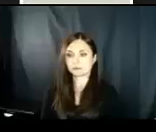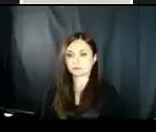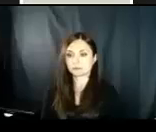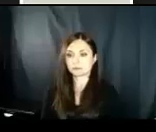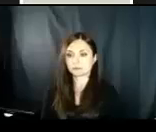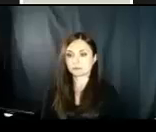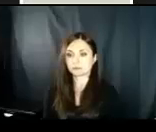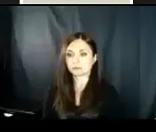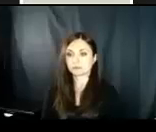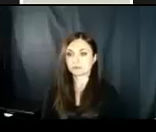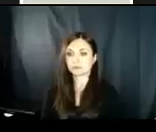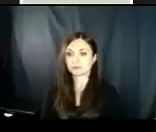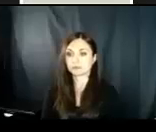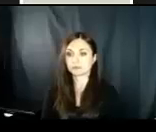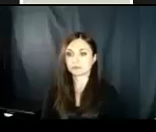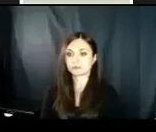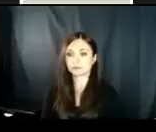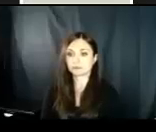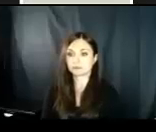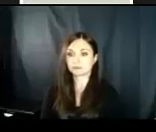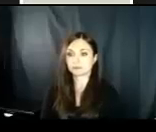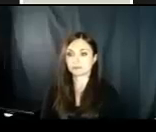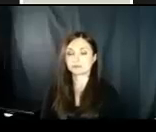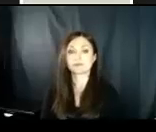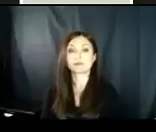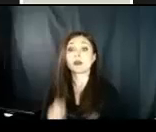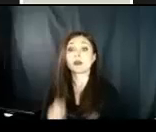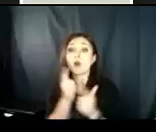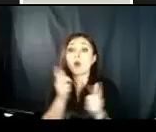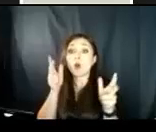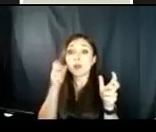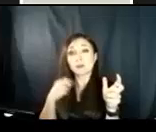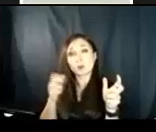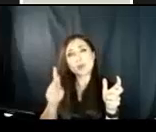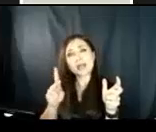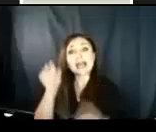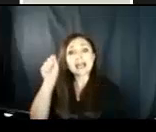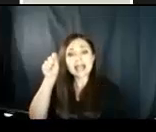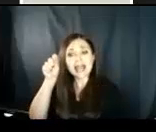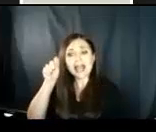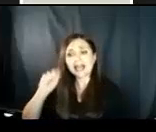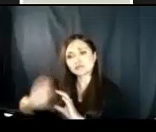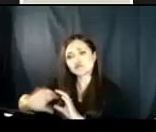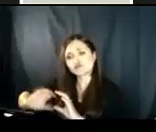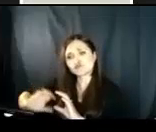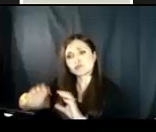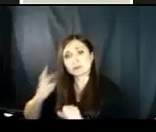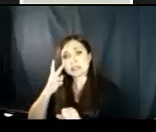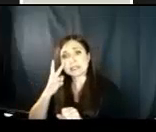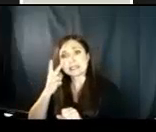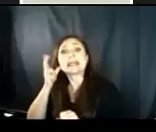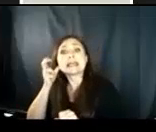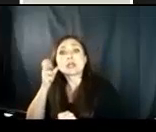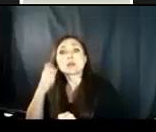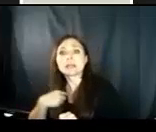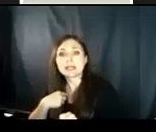make sure I can see. All right. Can you all hear me okay? If you can just give me a yes in the chat box. And if you can see